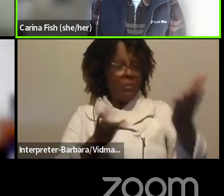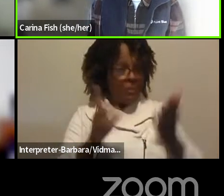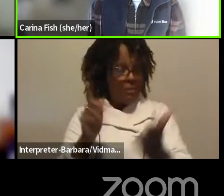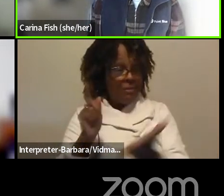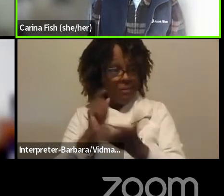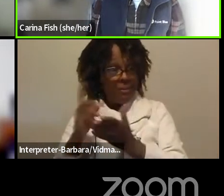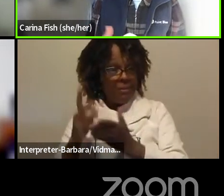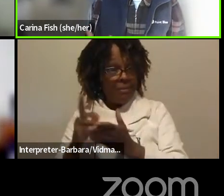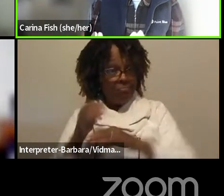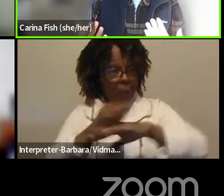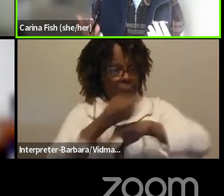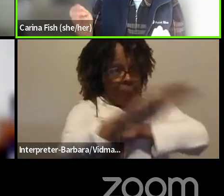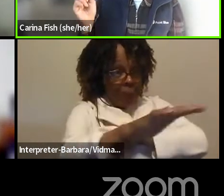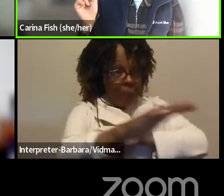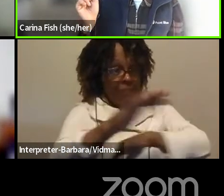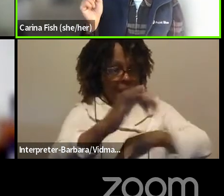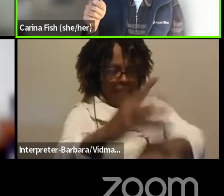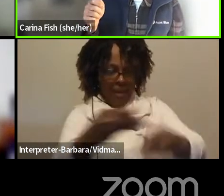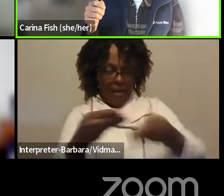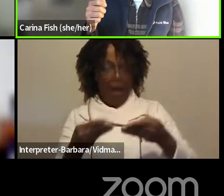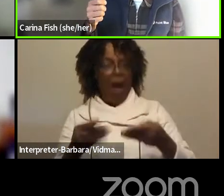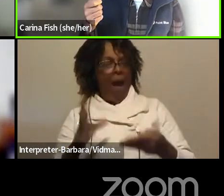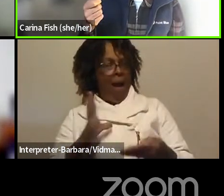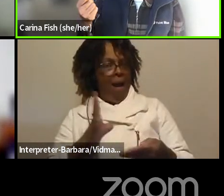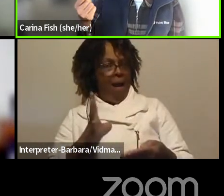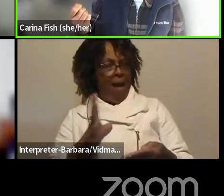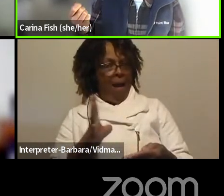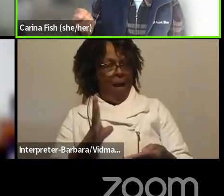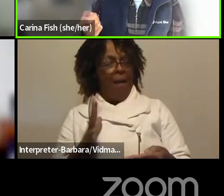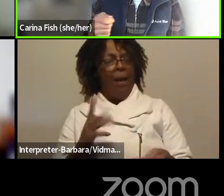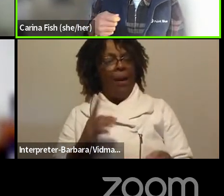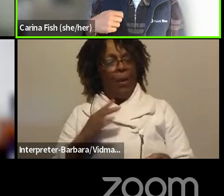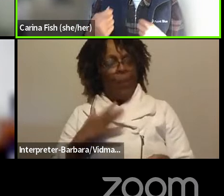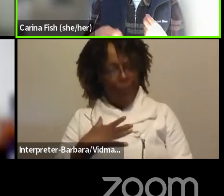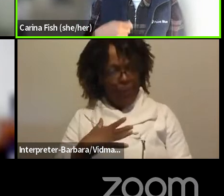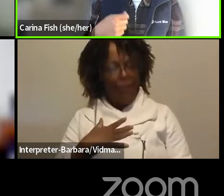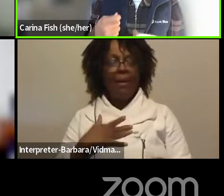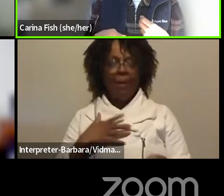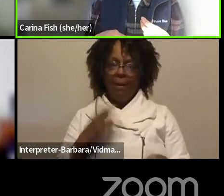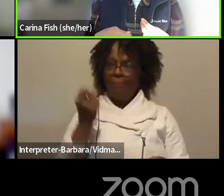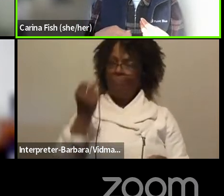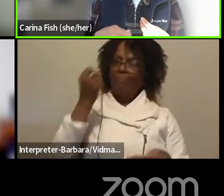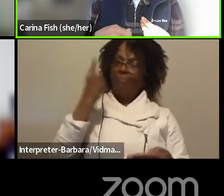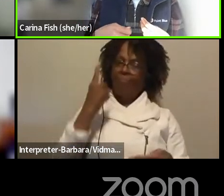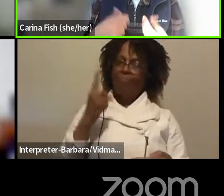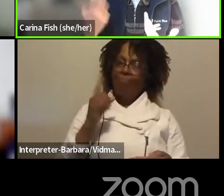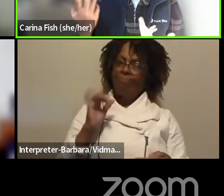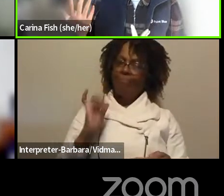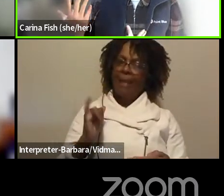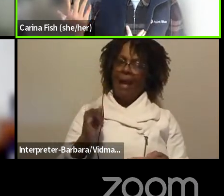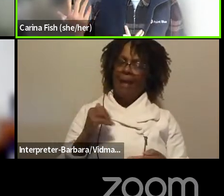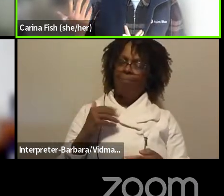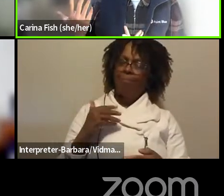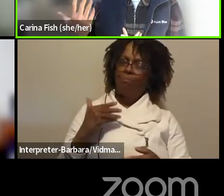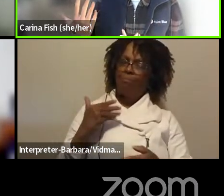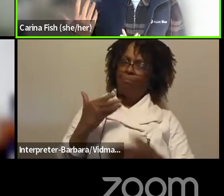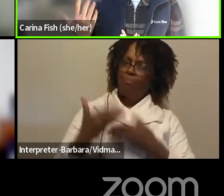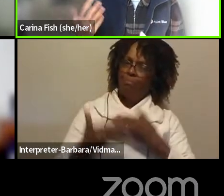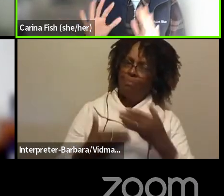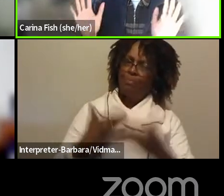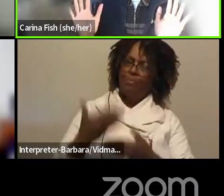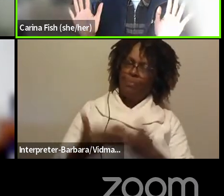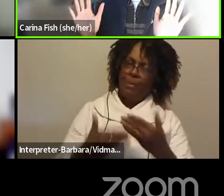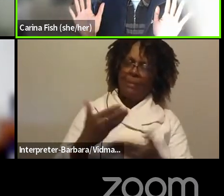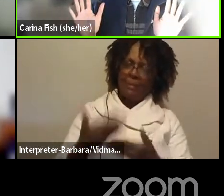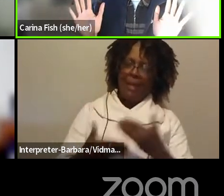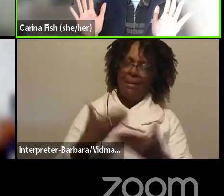with people. And then, you know, it's a cherry on the top if I actually get it, but it's just that process of like, because I submitted something back in August